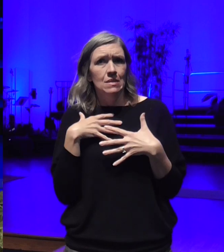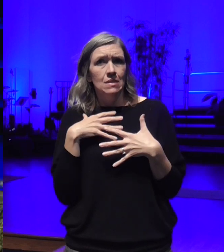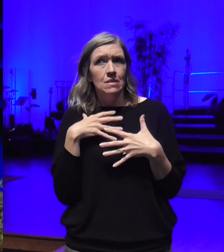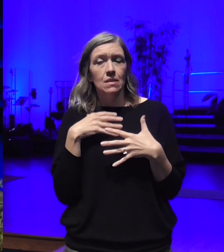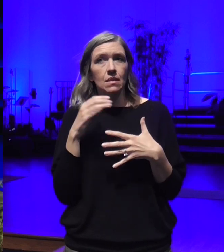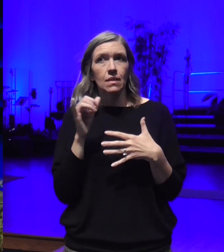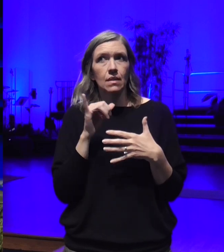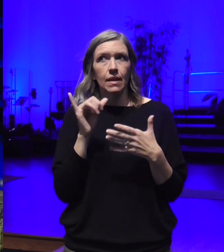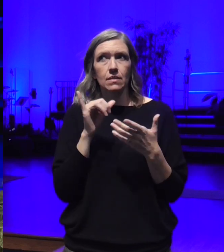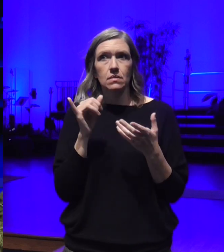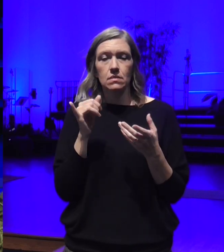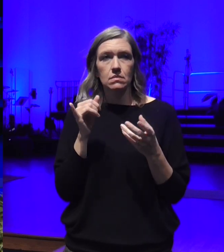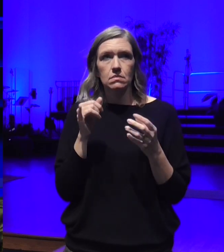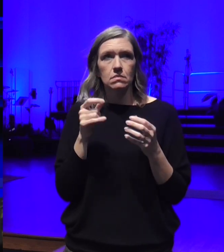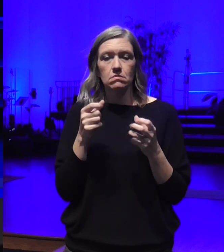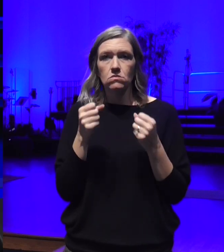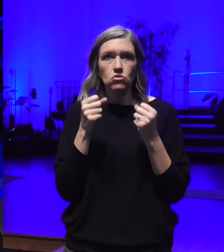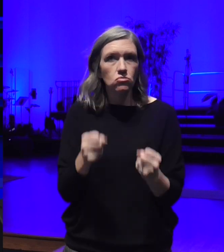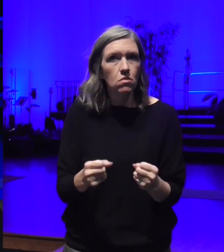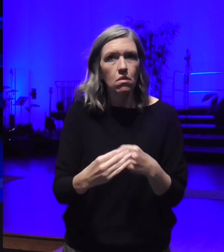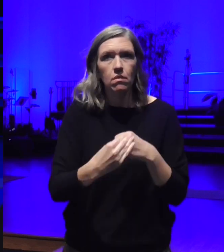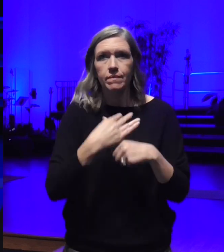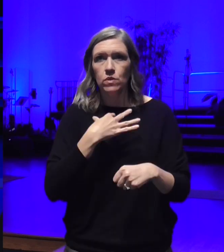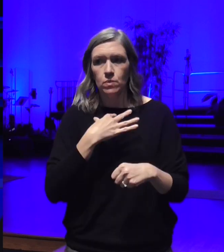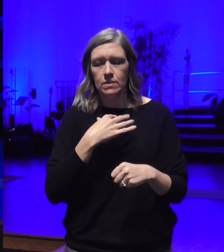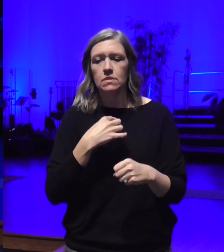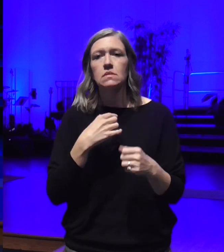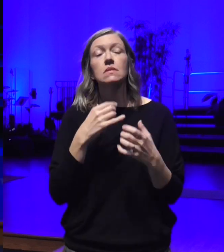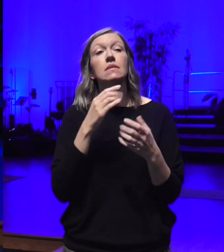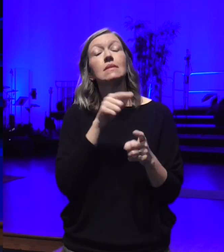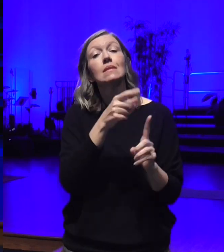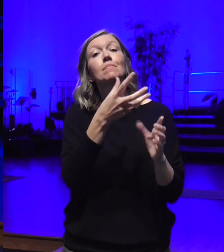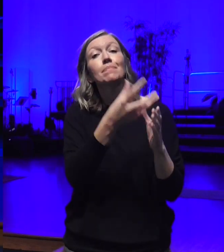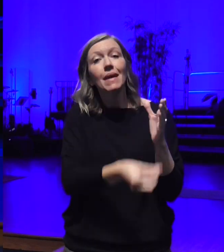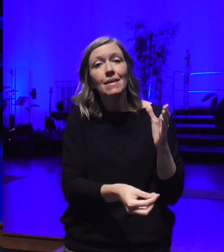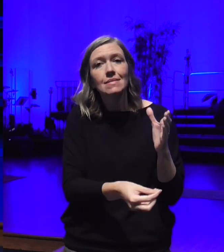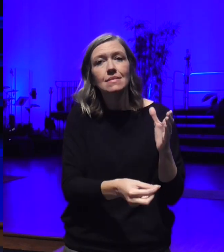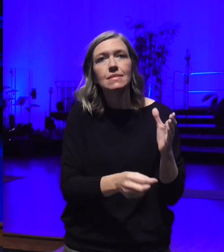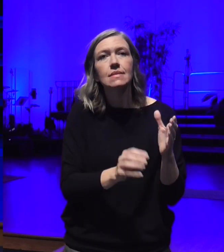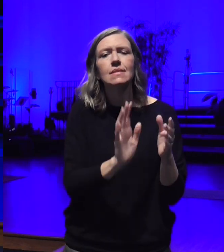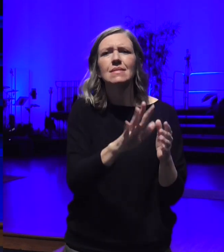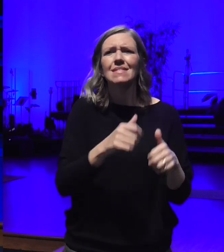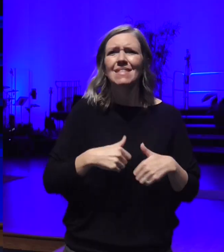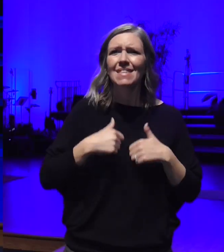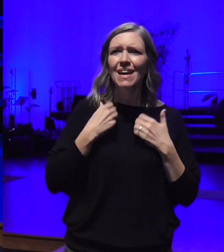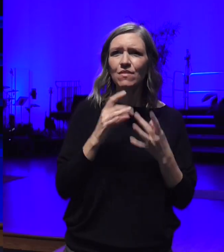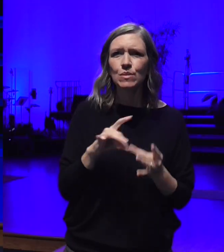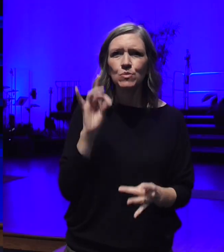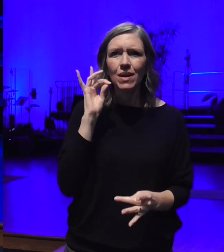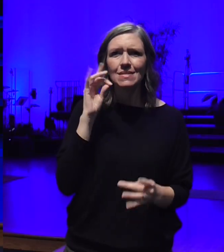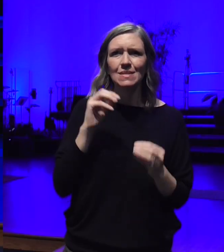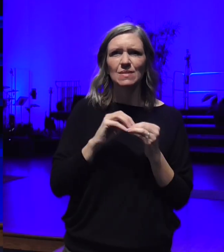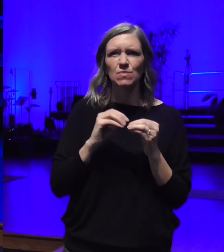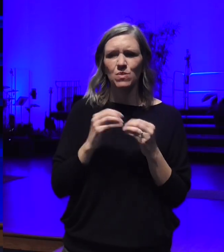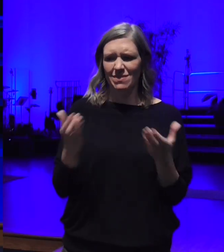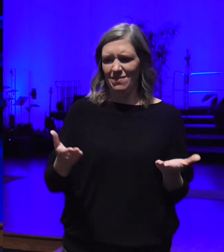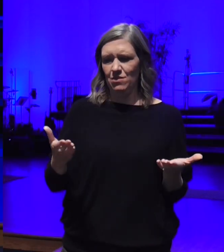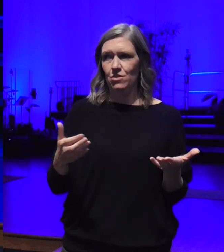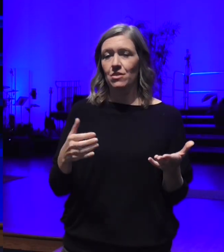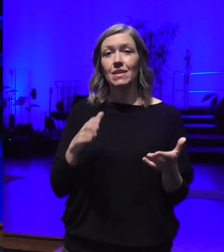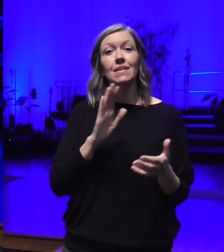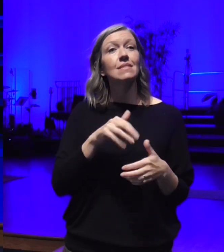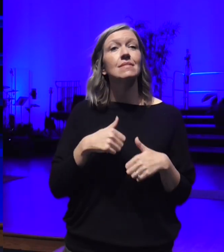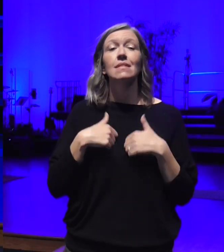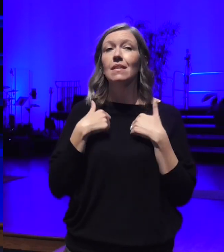like a principle, so even in his passing is the presence of his life. The fact of his life